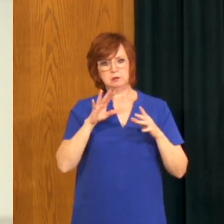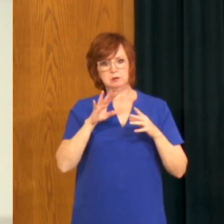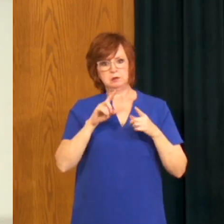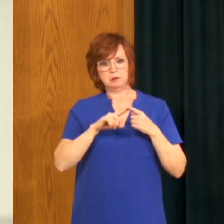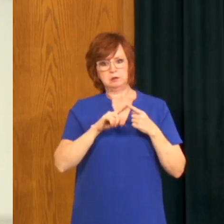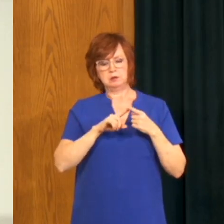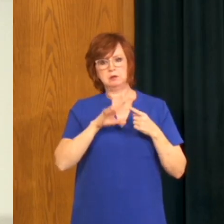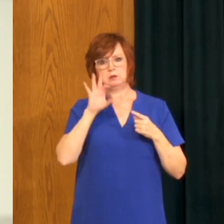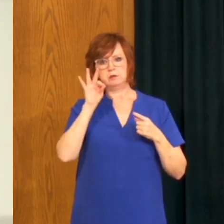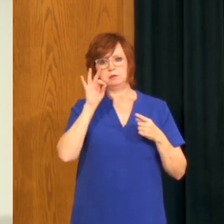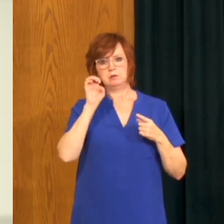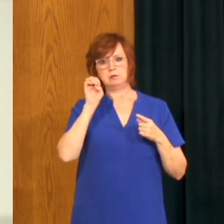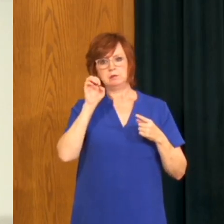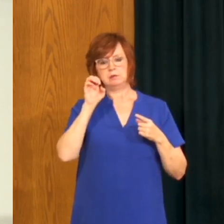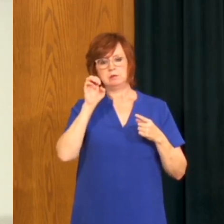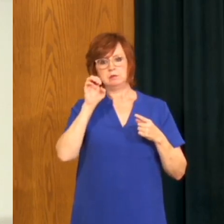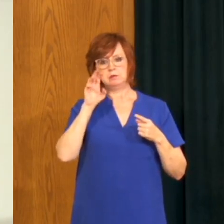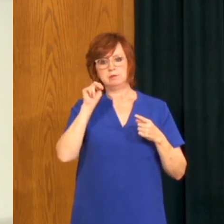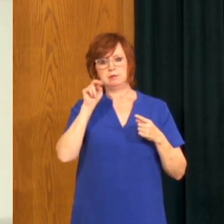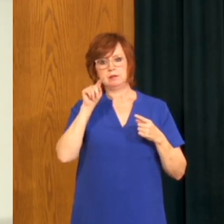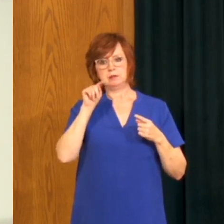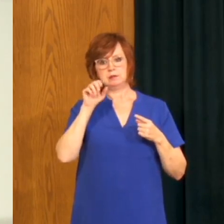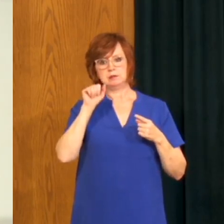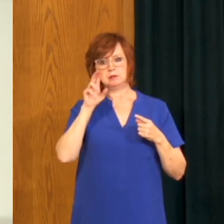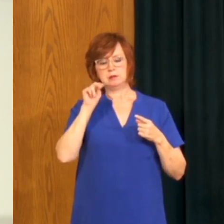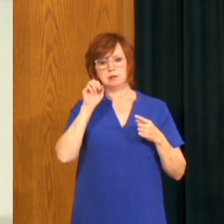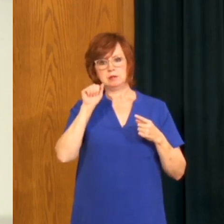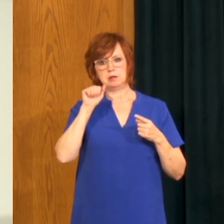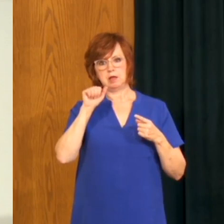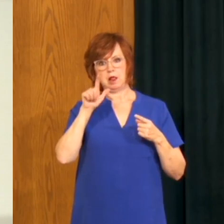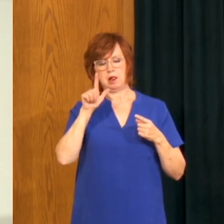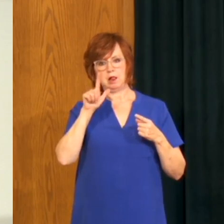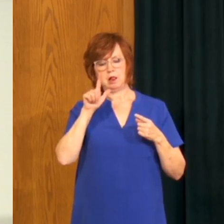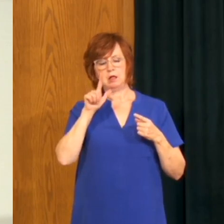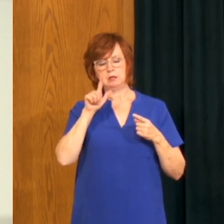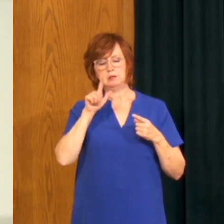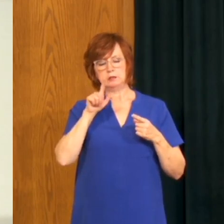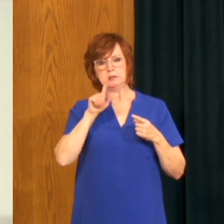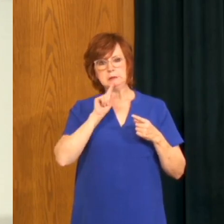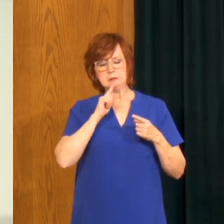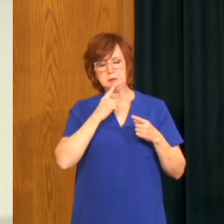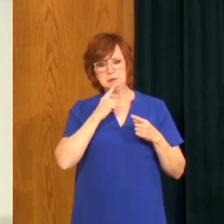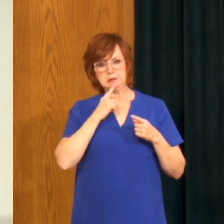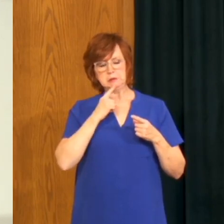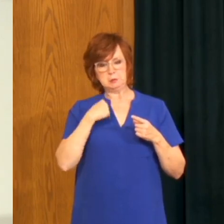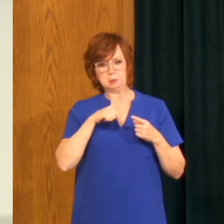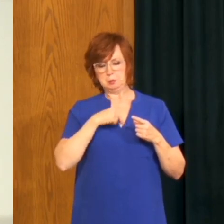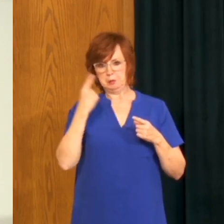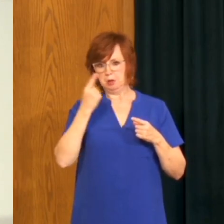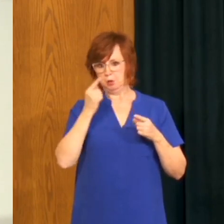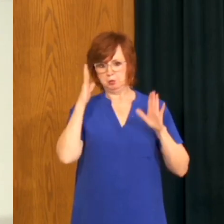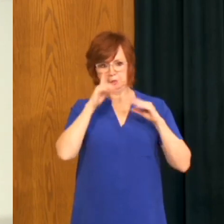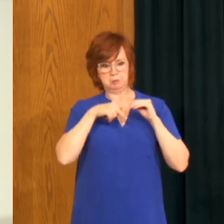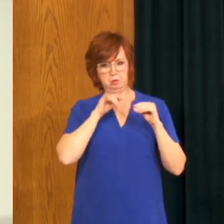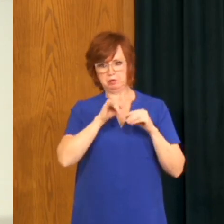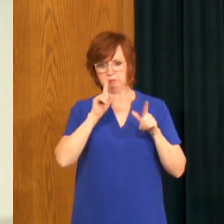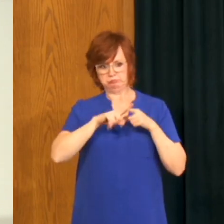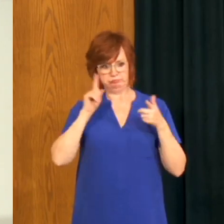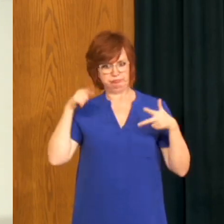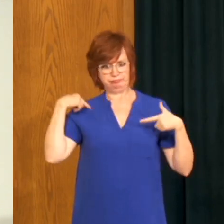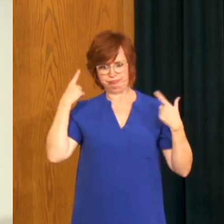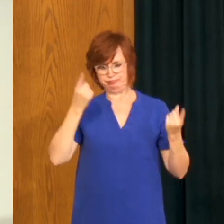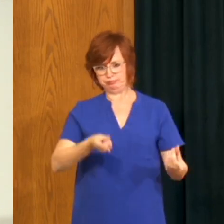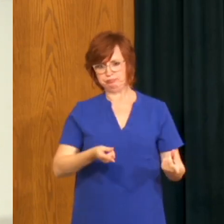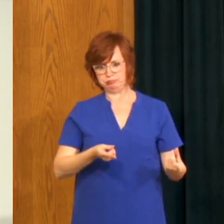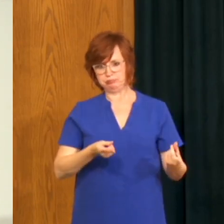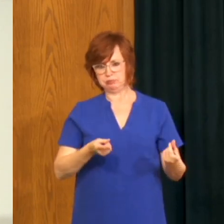as fentanyl. And we have seen, and so have police services, seen that risks continue throughout Western Canada and